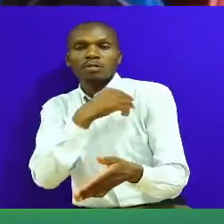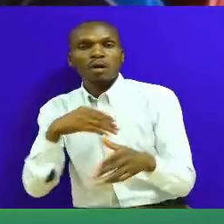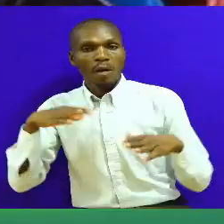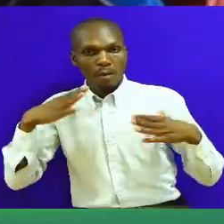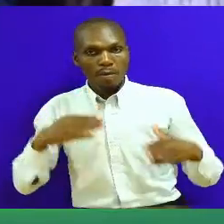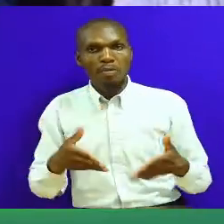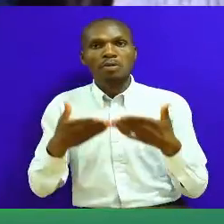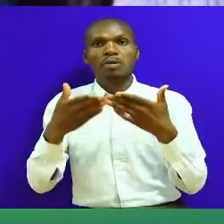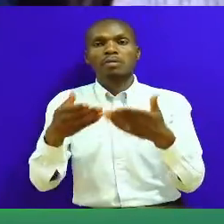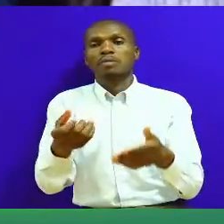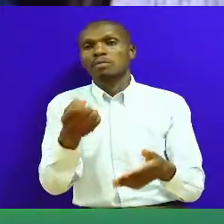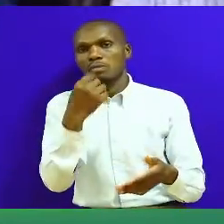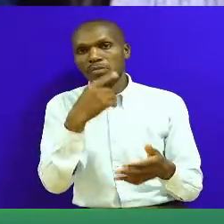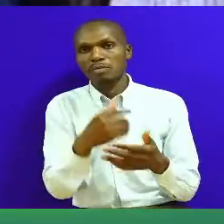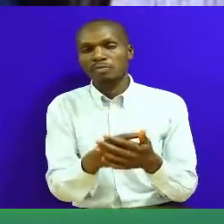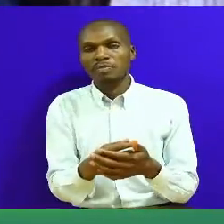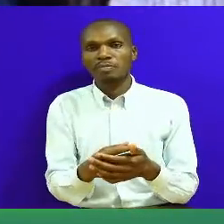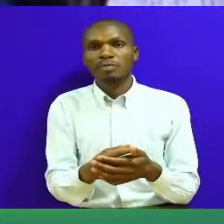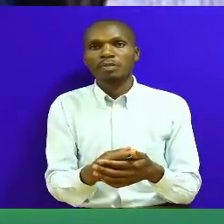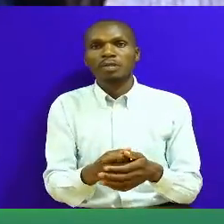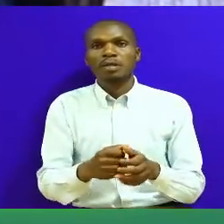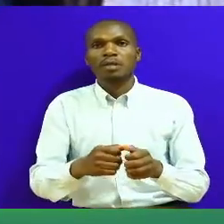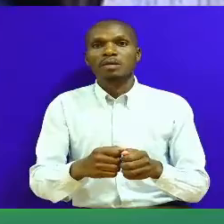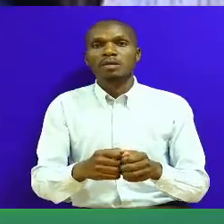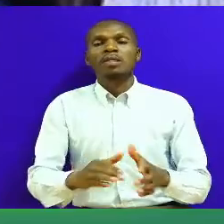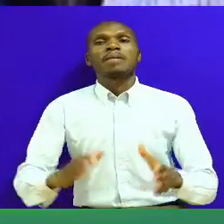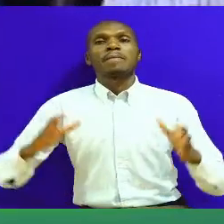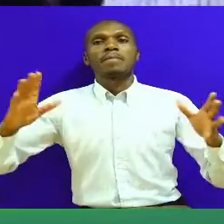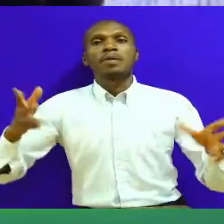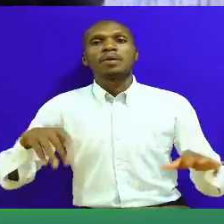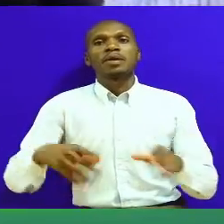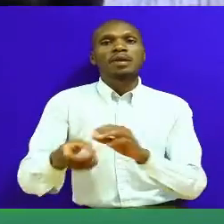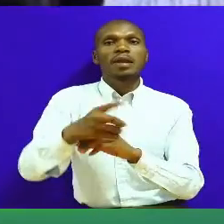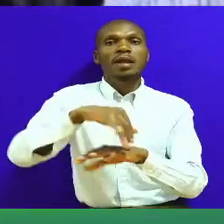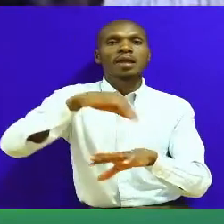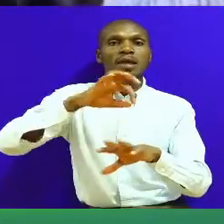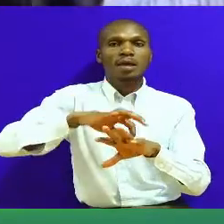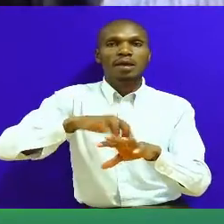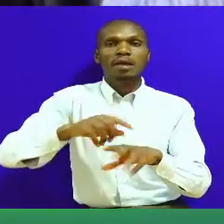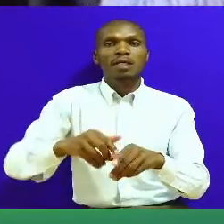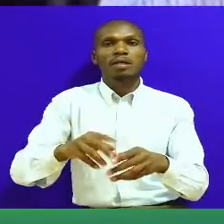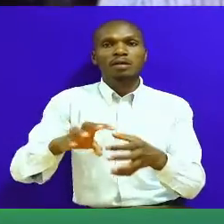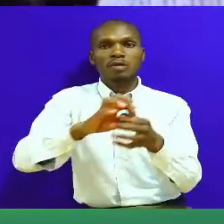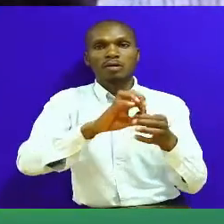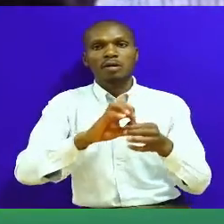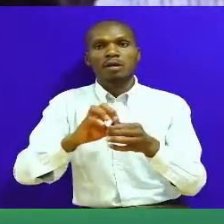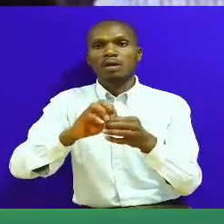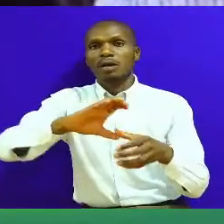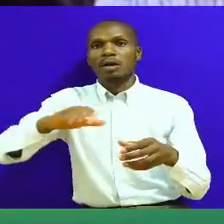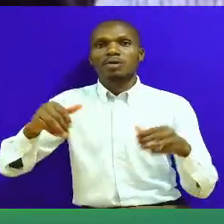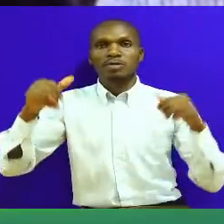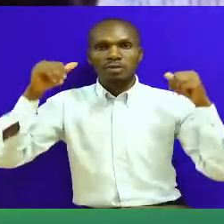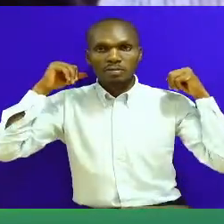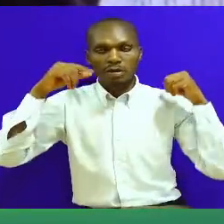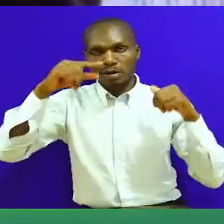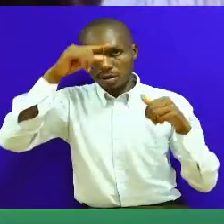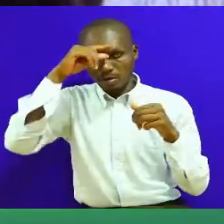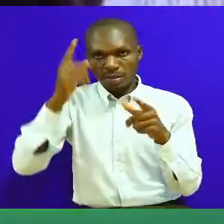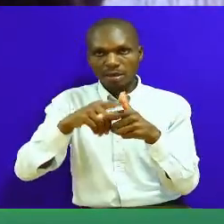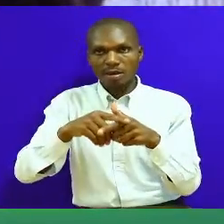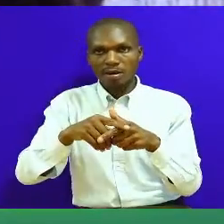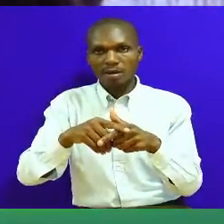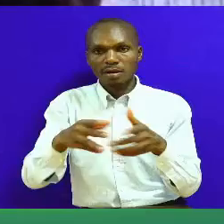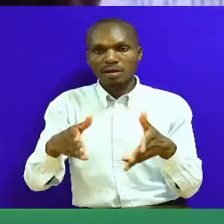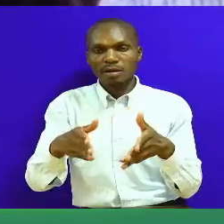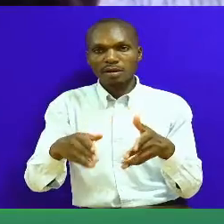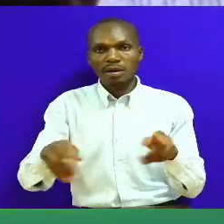we are very grateful for this opportunity to partner with the county government of Nyamira, and His Excellency here